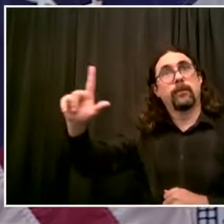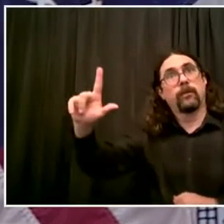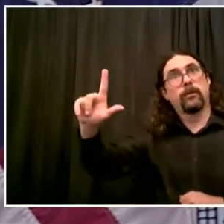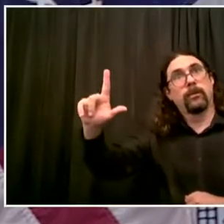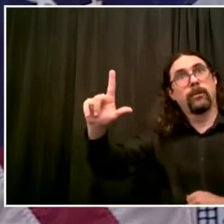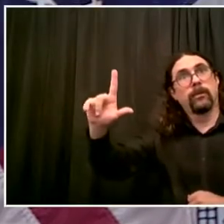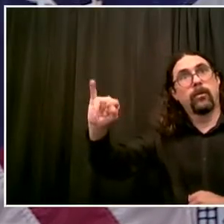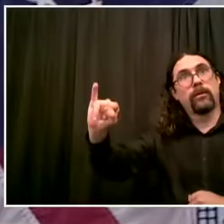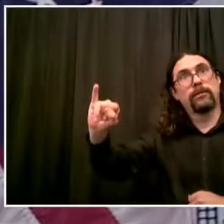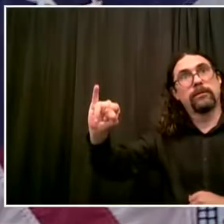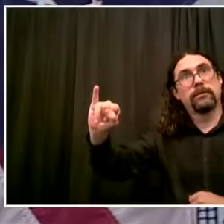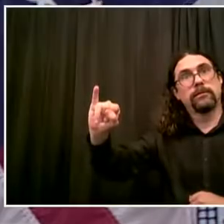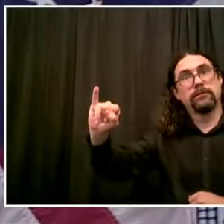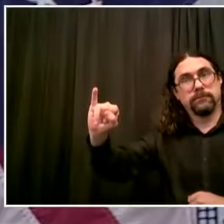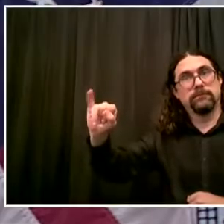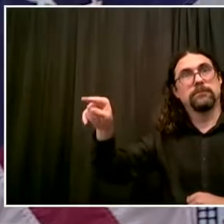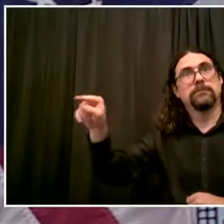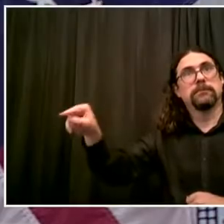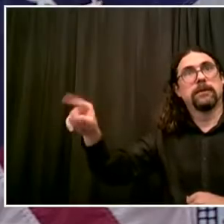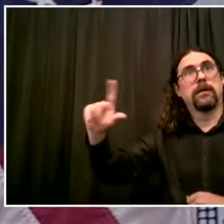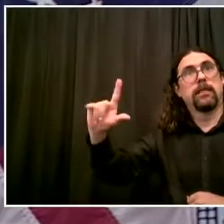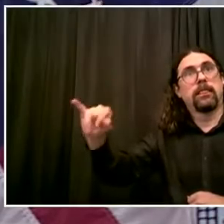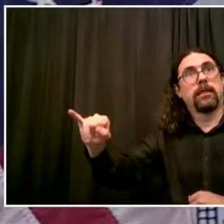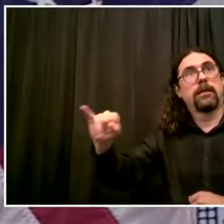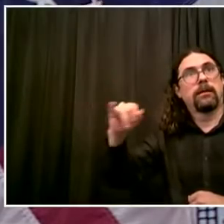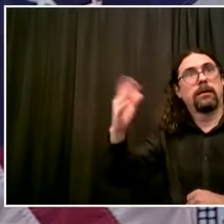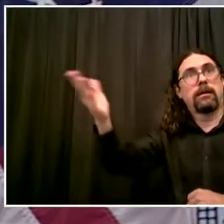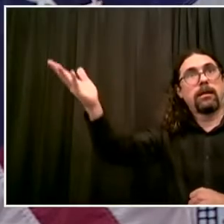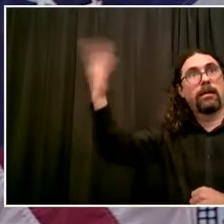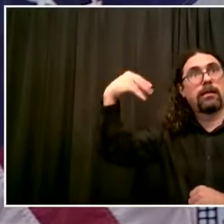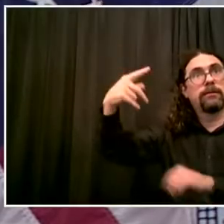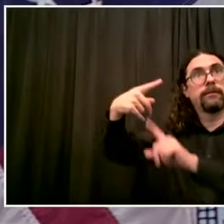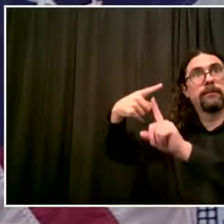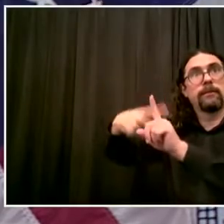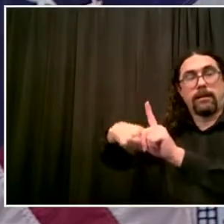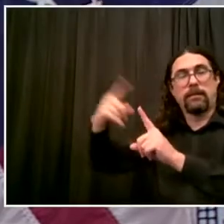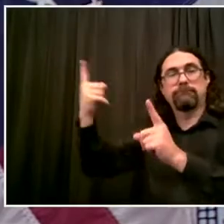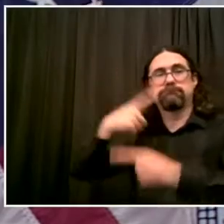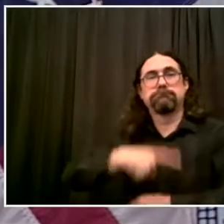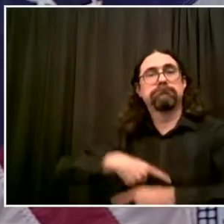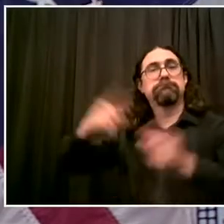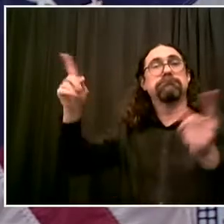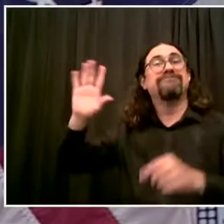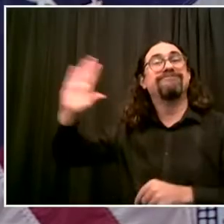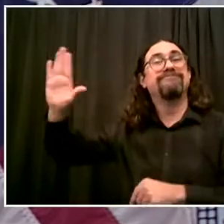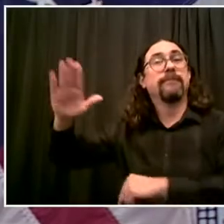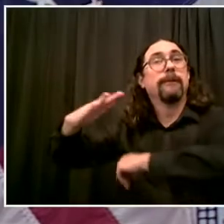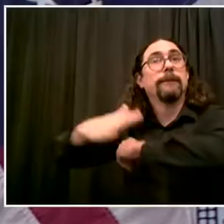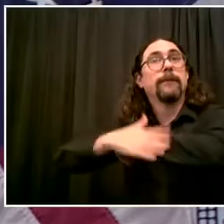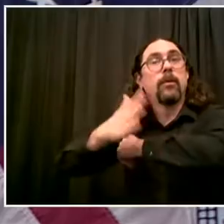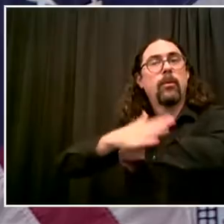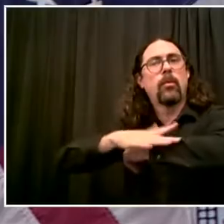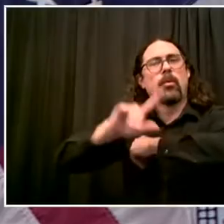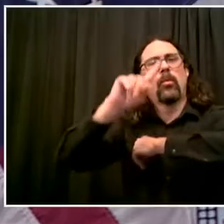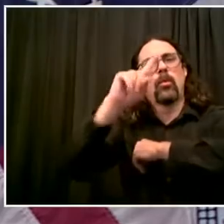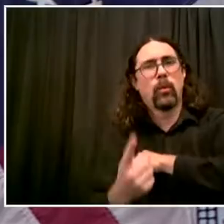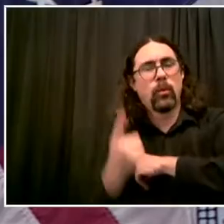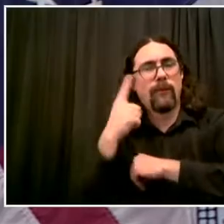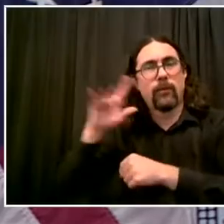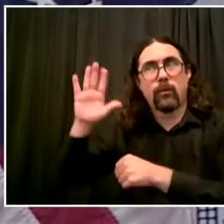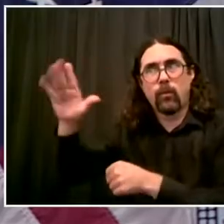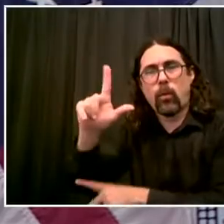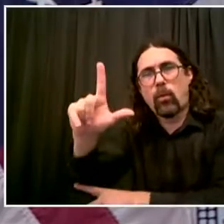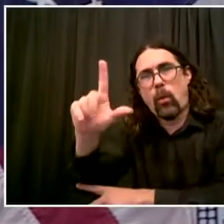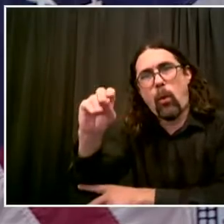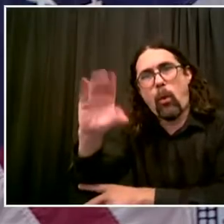look, I have spoken with the county executives of Nassau and Suffolk County. I